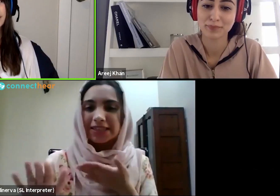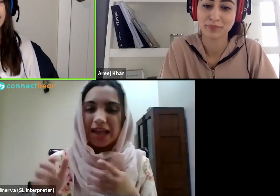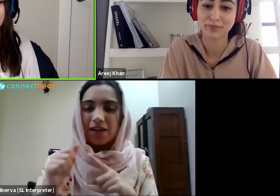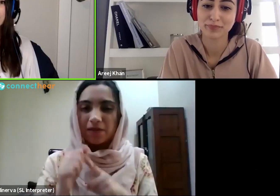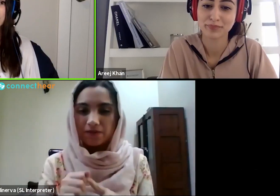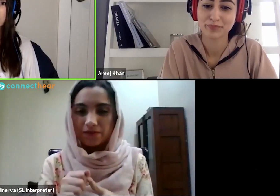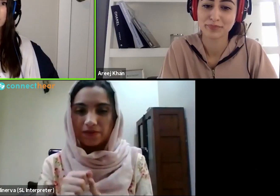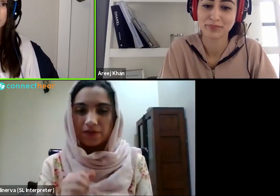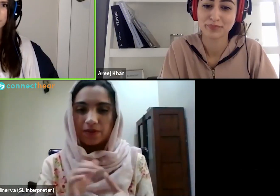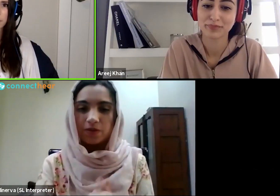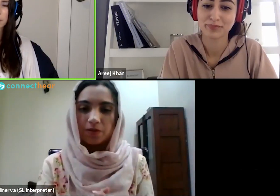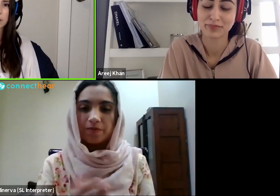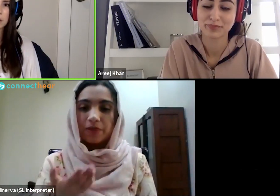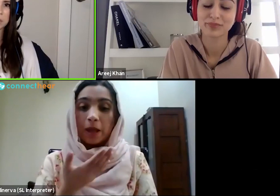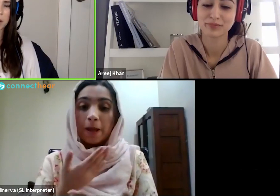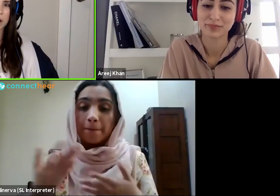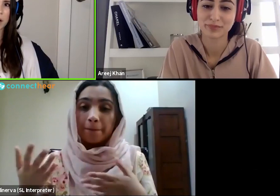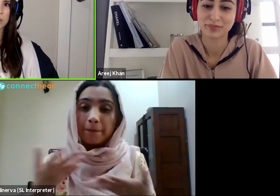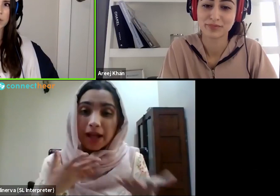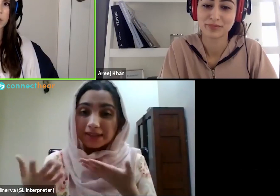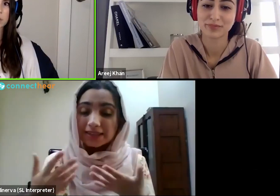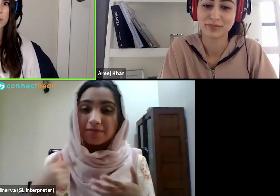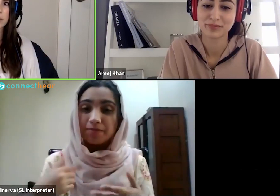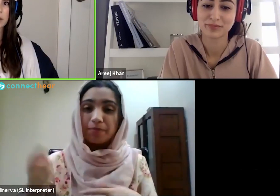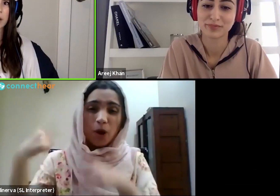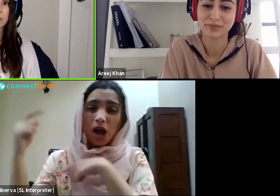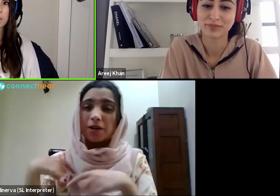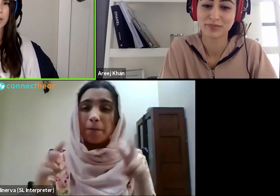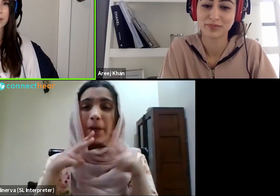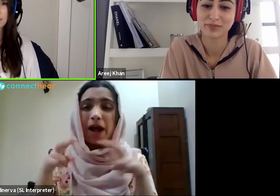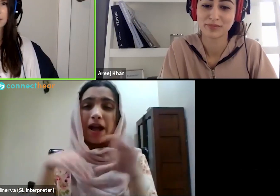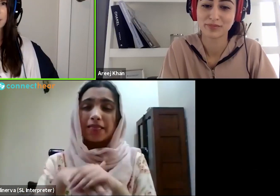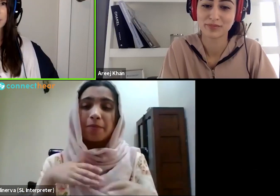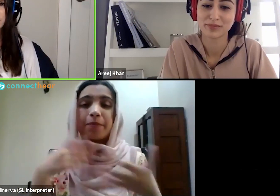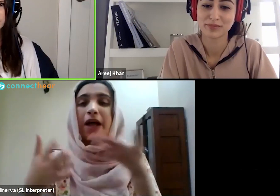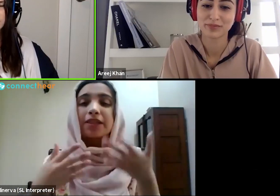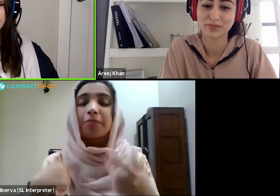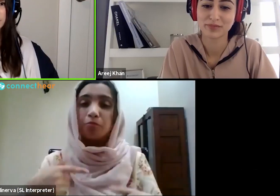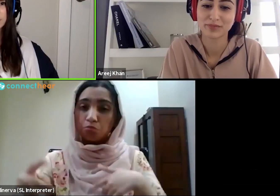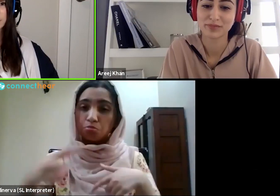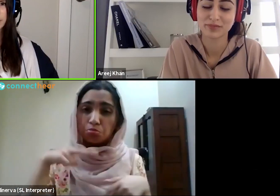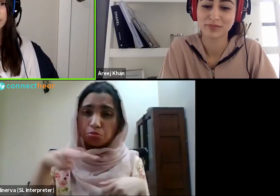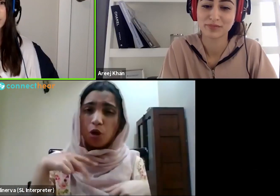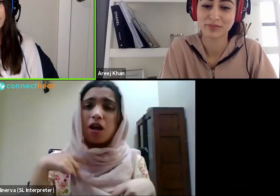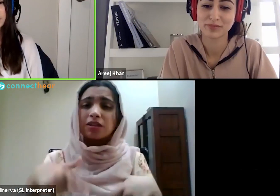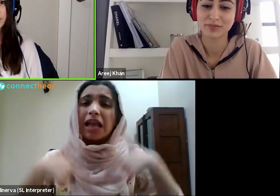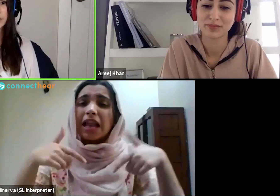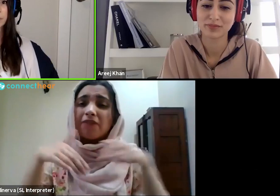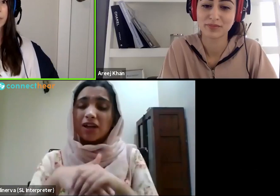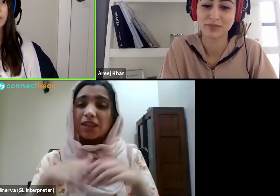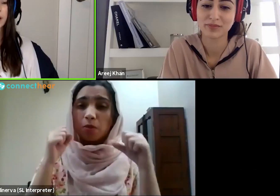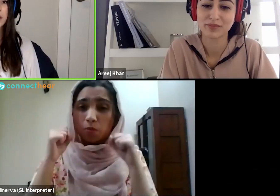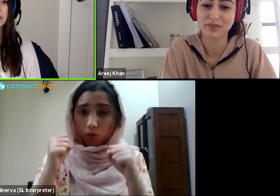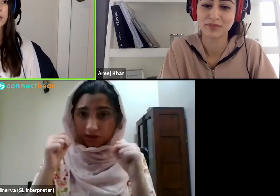that our lives would look a little bit different. But he chose me not because I'm different because my hearing loss, but because of who I am as a